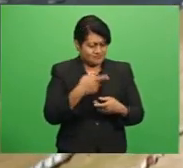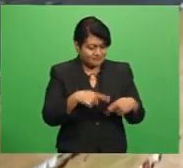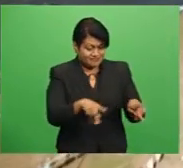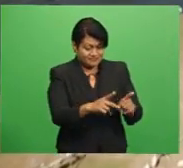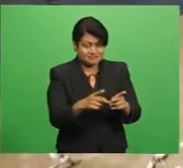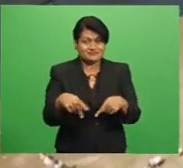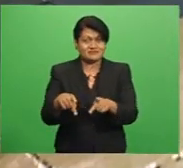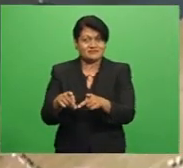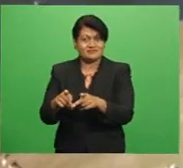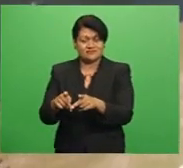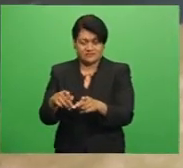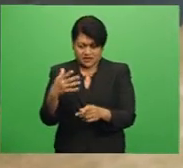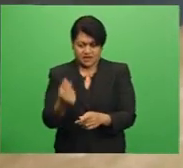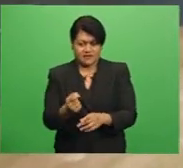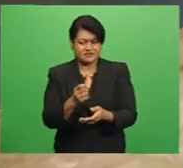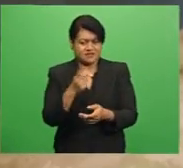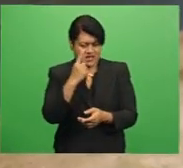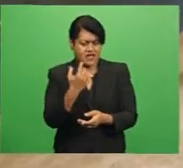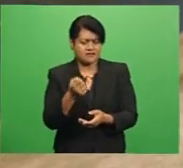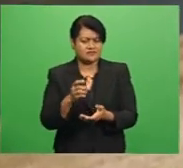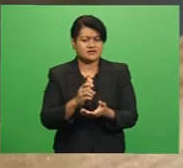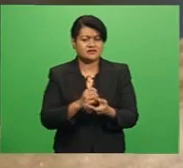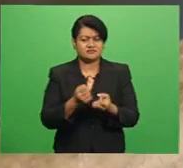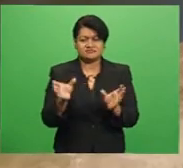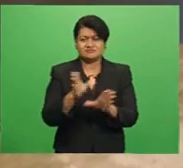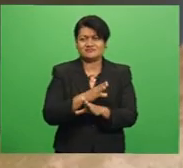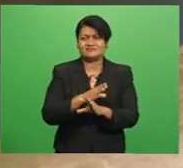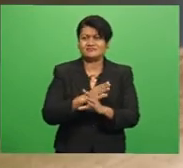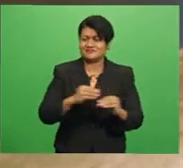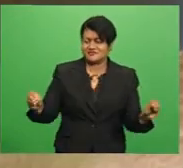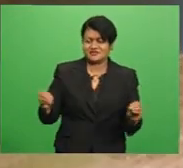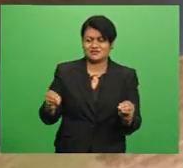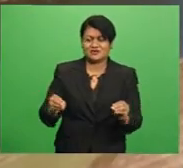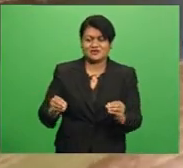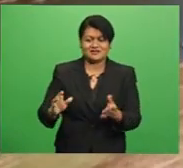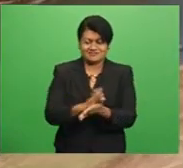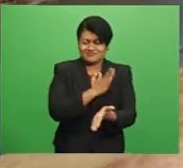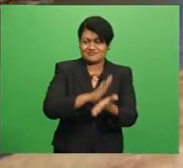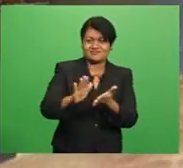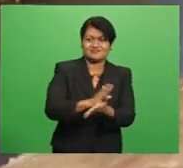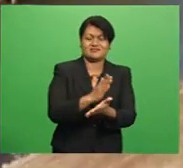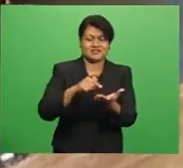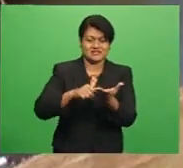which is in the red zone area for destruction caused by TCYASA. We are going